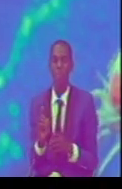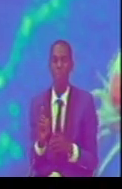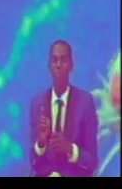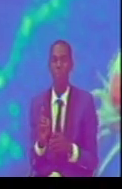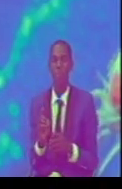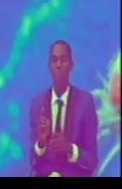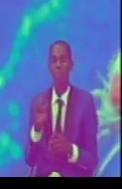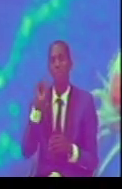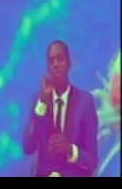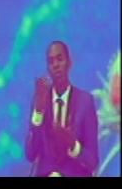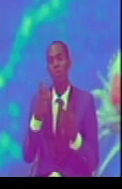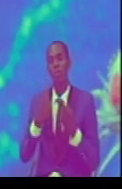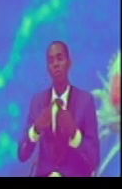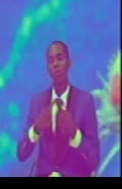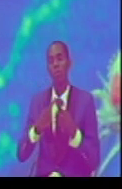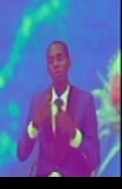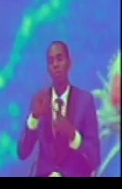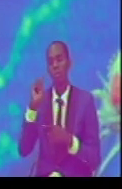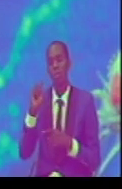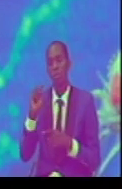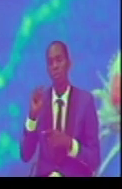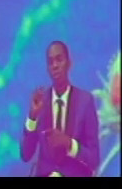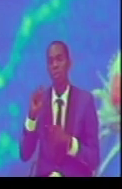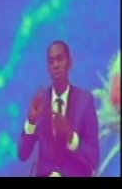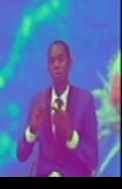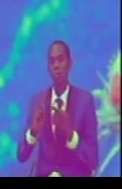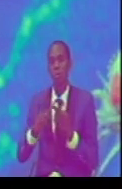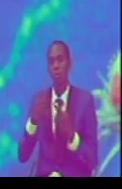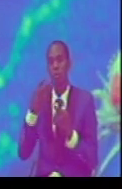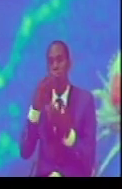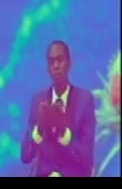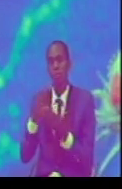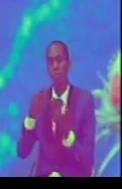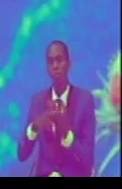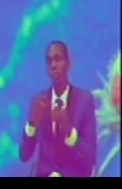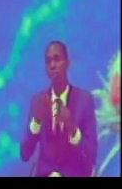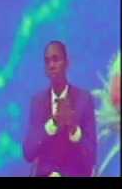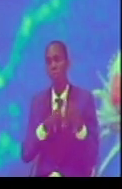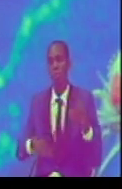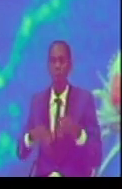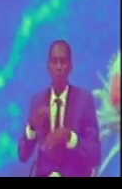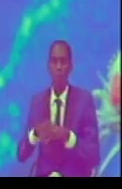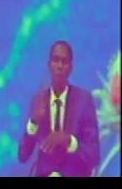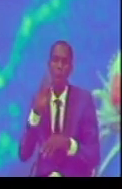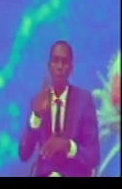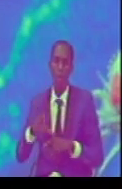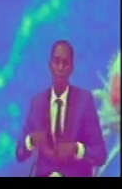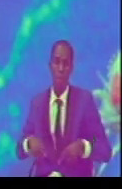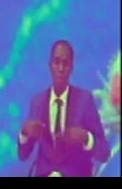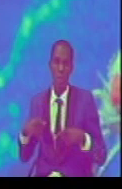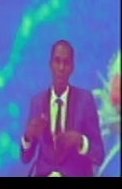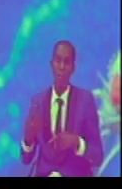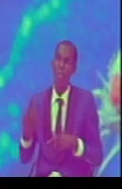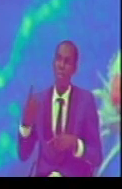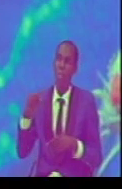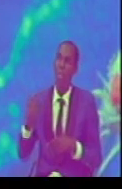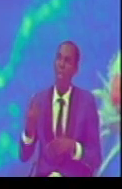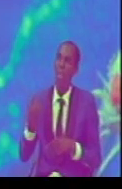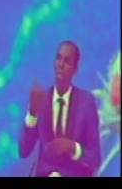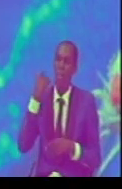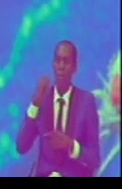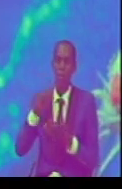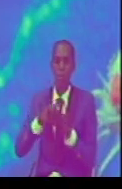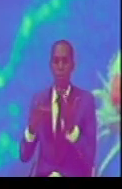Gate District, Rumokoro O Group. I want to testify the goodness of the Lord upon my life. It was the